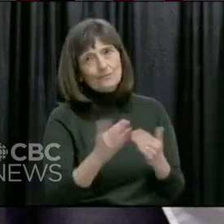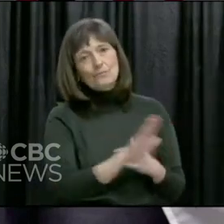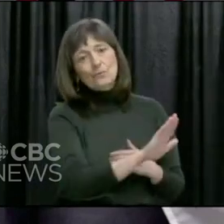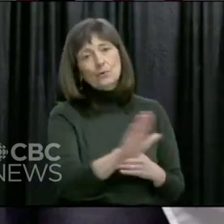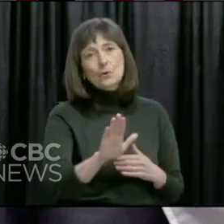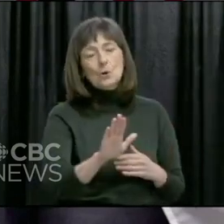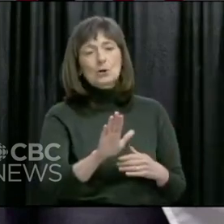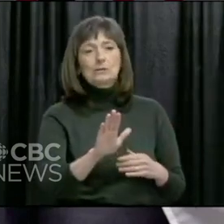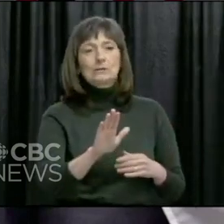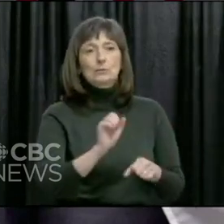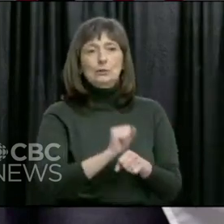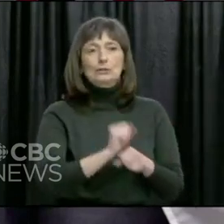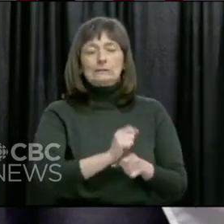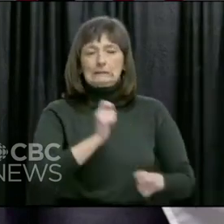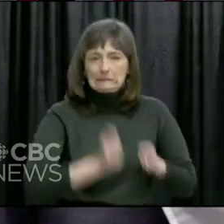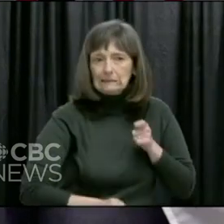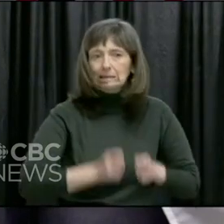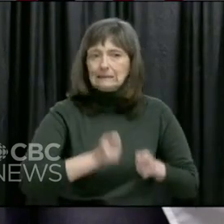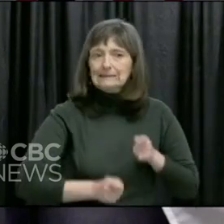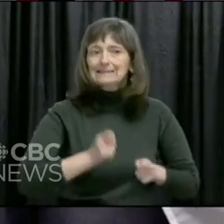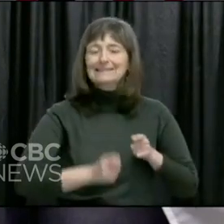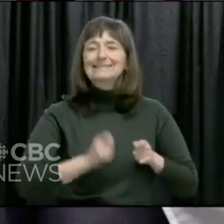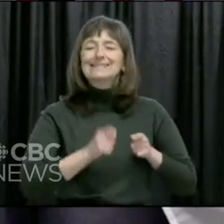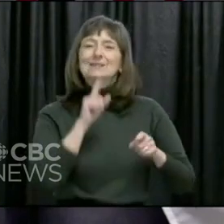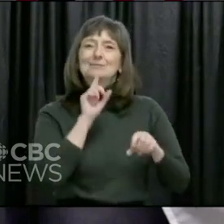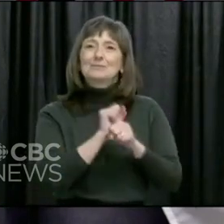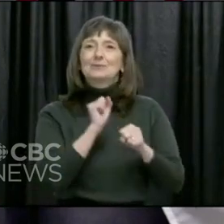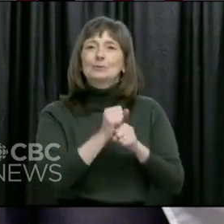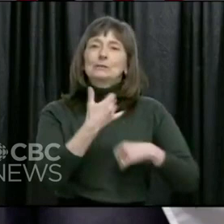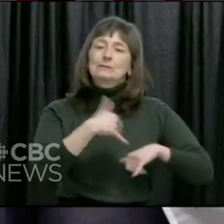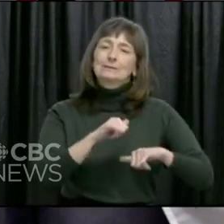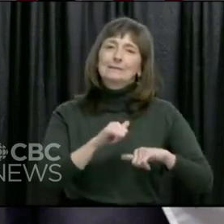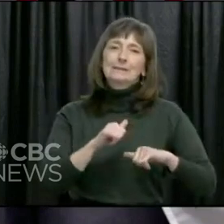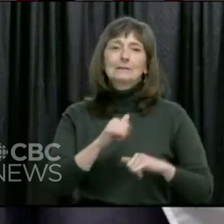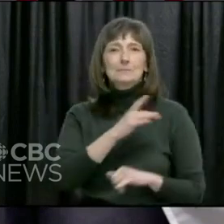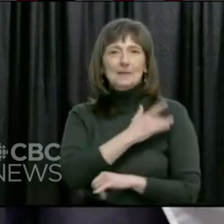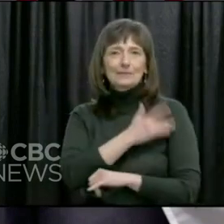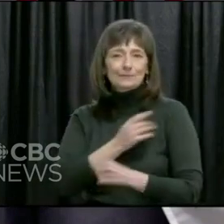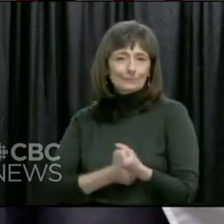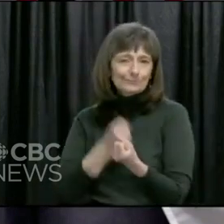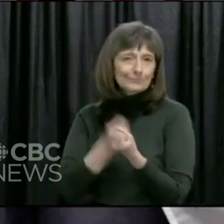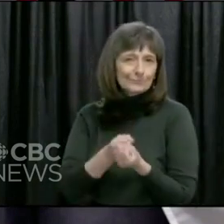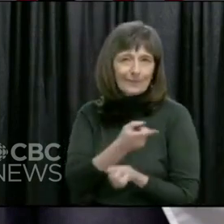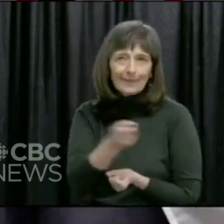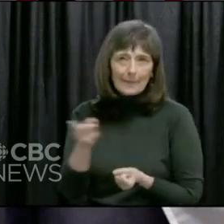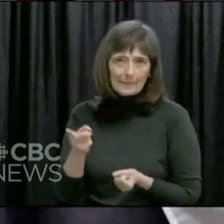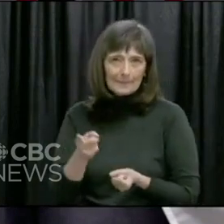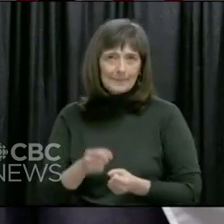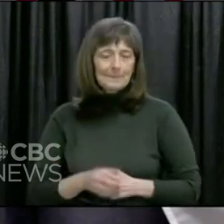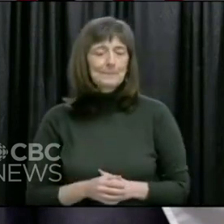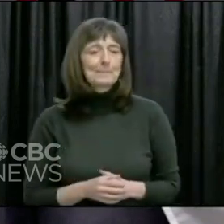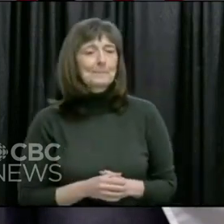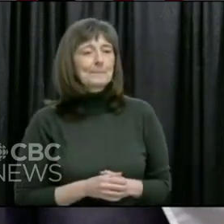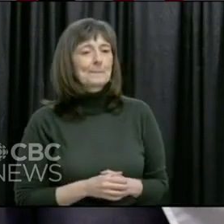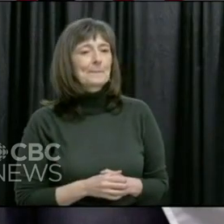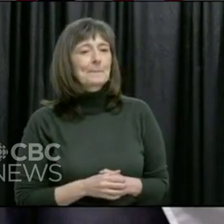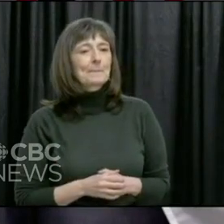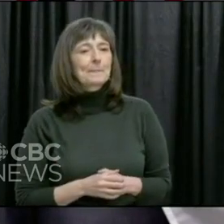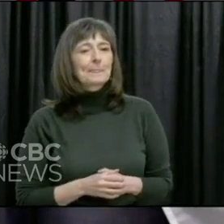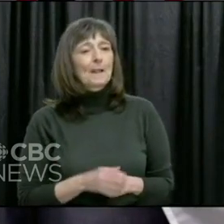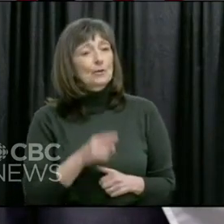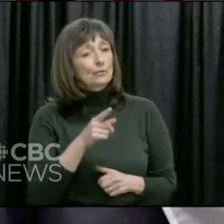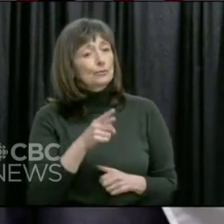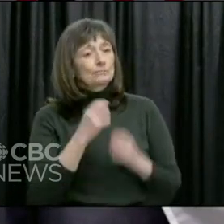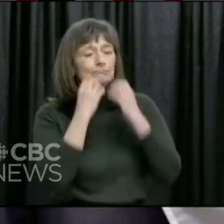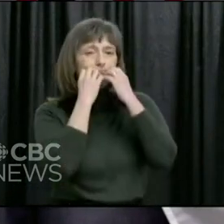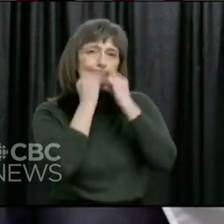for adjusting your practices to ensure you are there and ready to care for your patients in this unprecedented time. You are vital